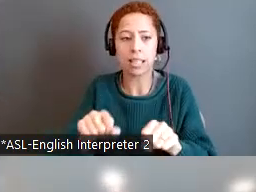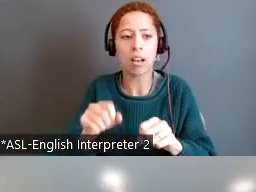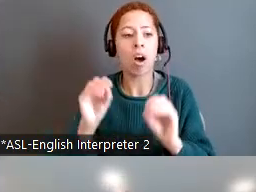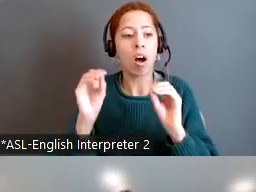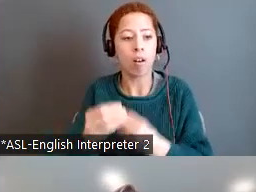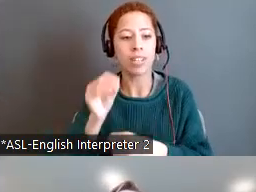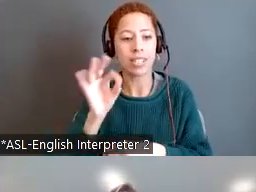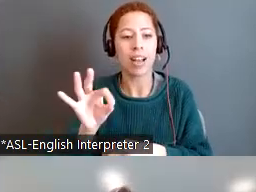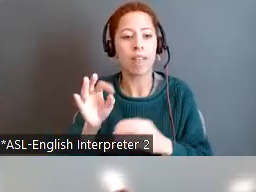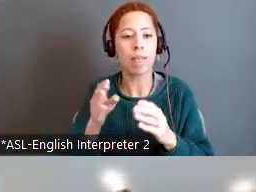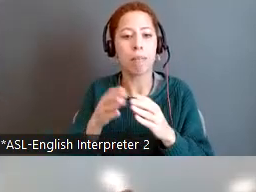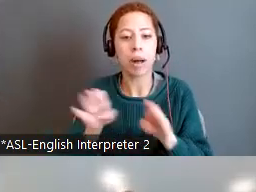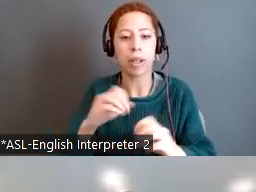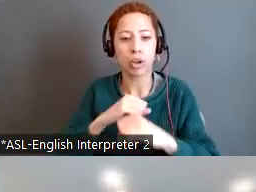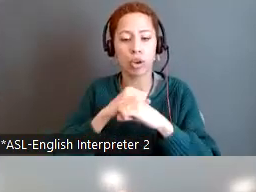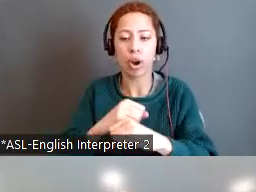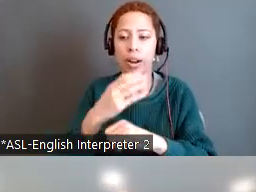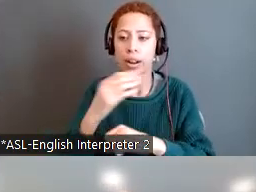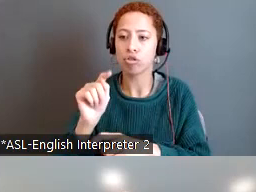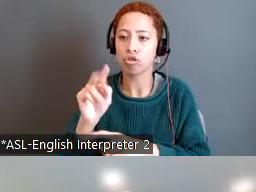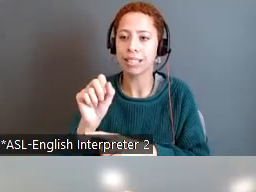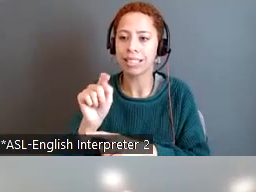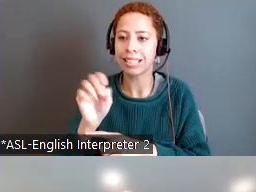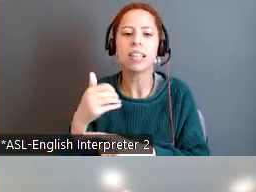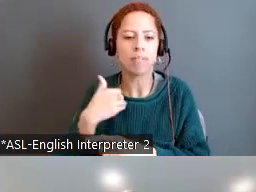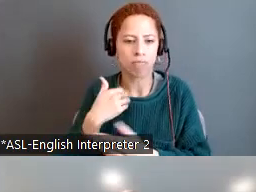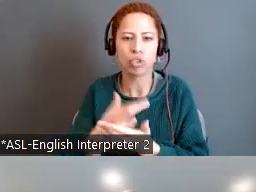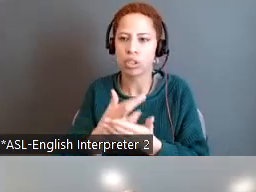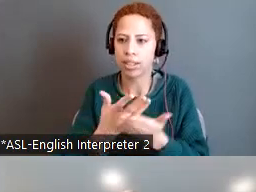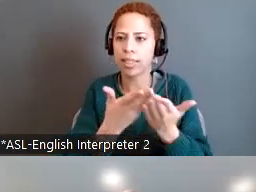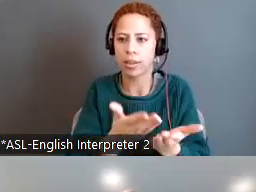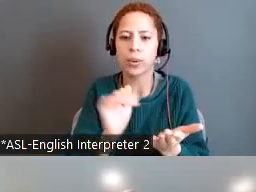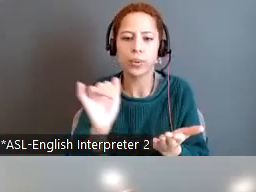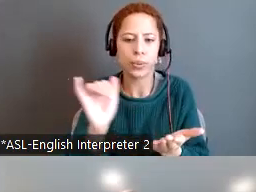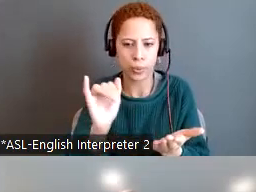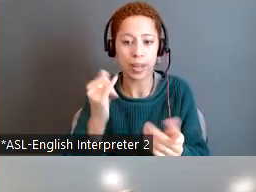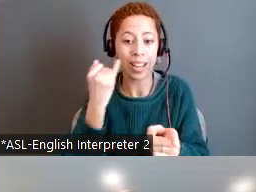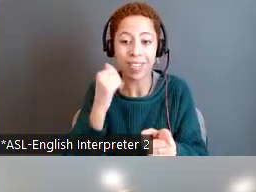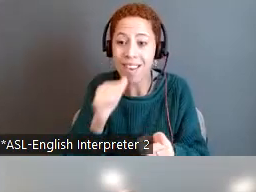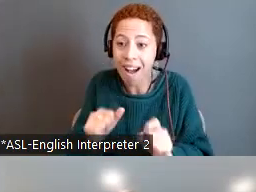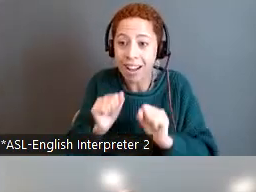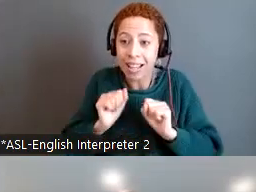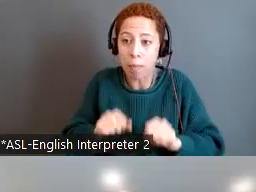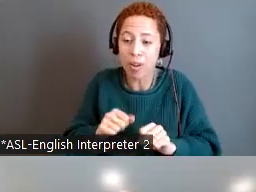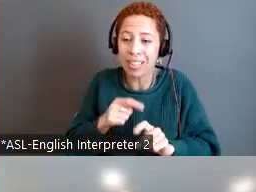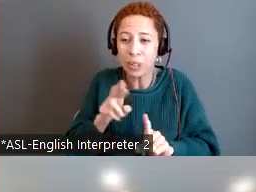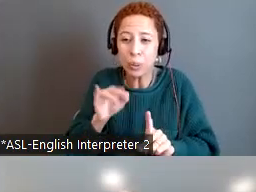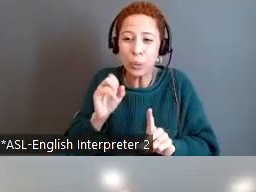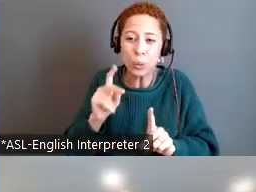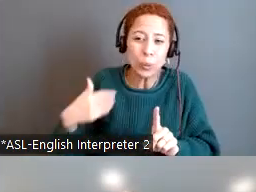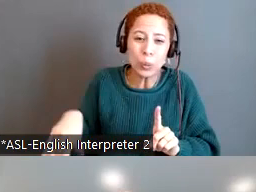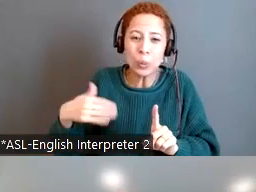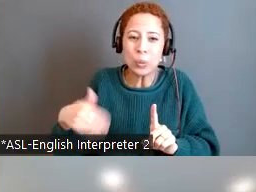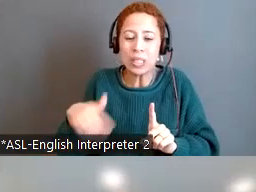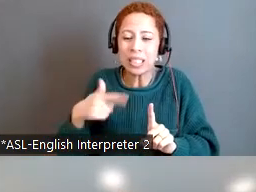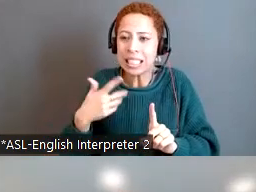Trustee is also another resource for individuals where the person's incapable and at risk. They can help